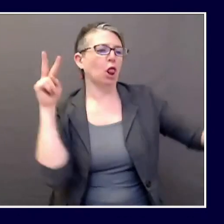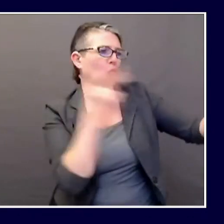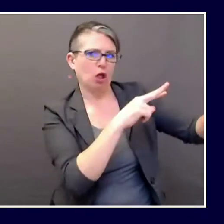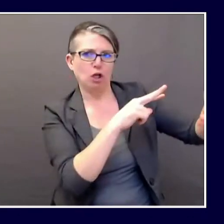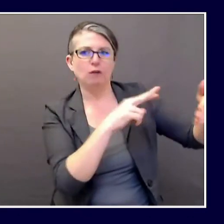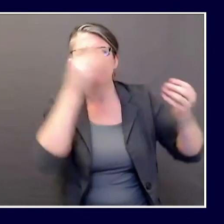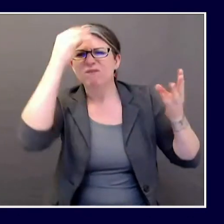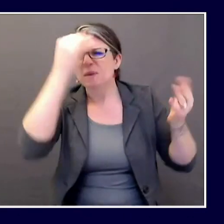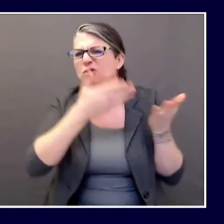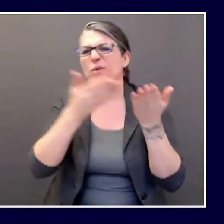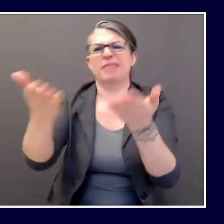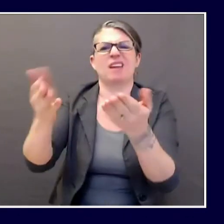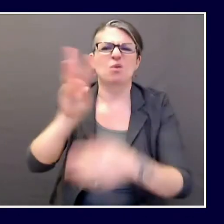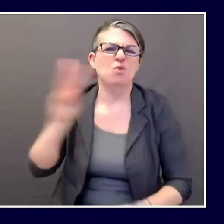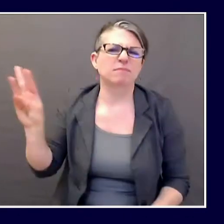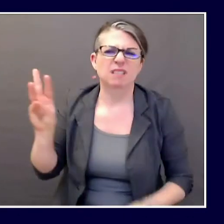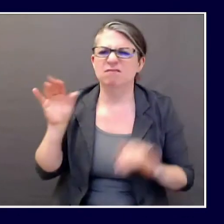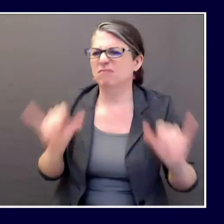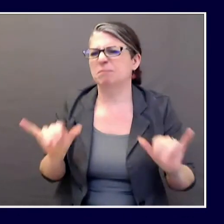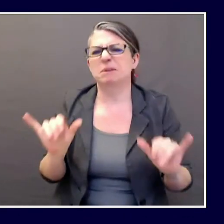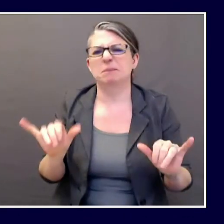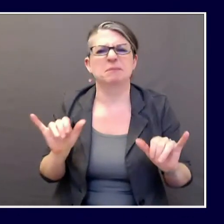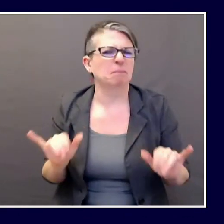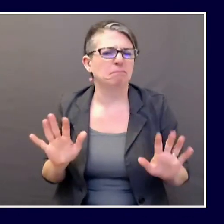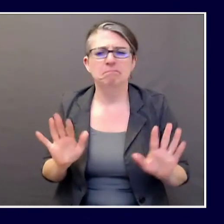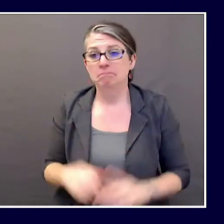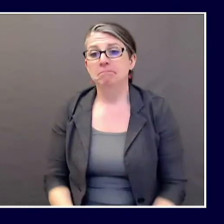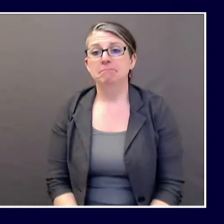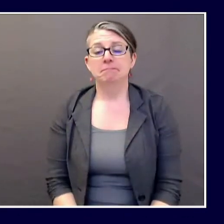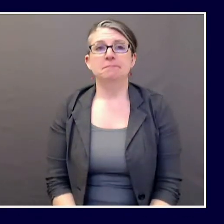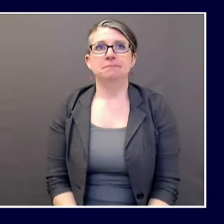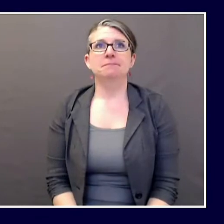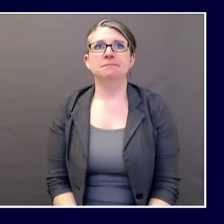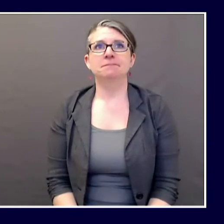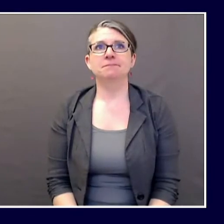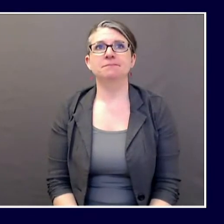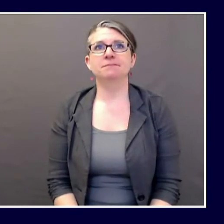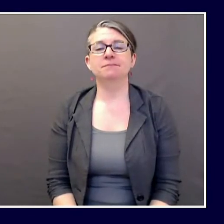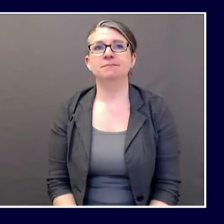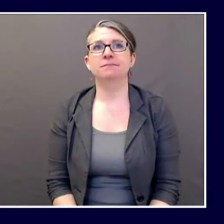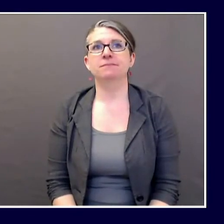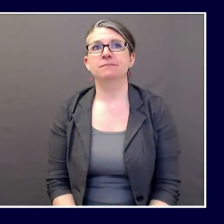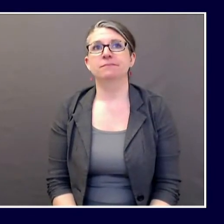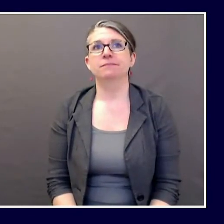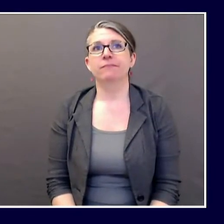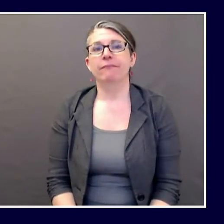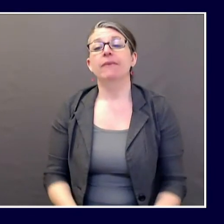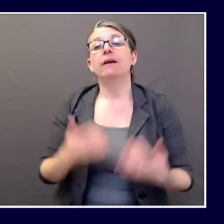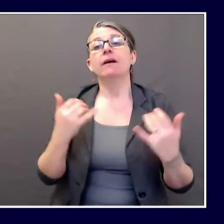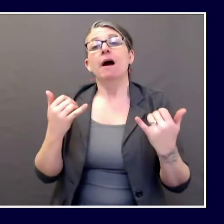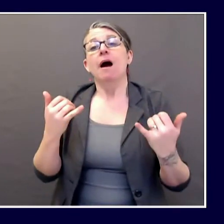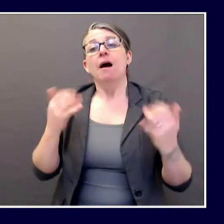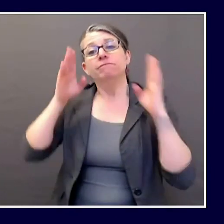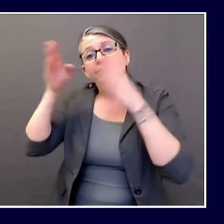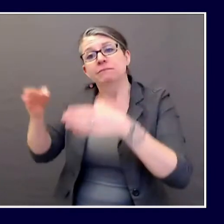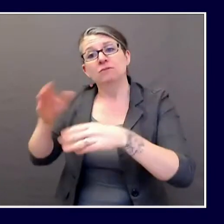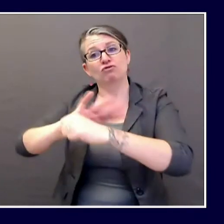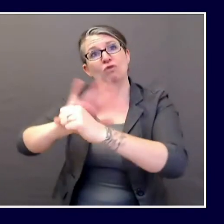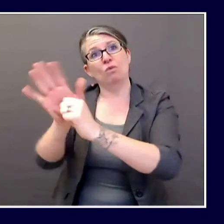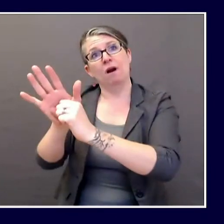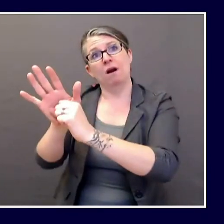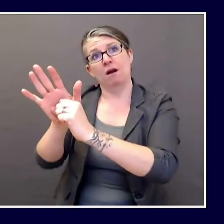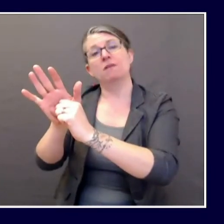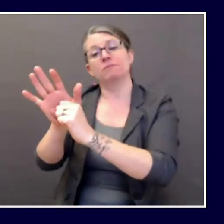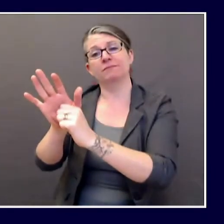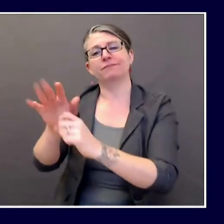to just talk a little bit about where the virus is, not just in Maine, but situate that against the broader context. Let's first talk